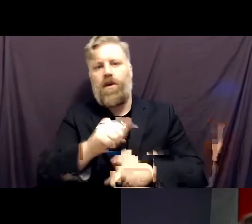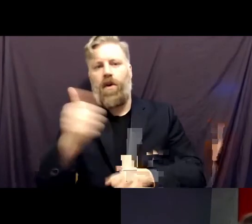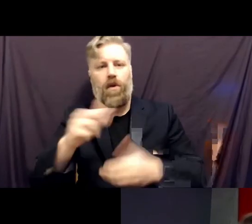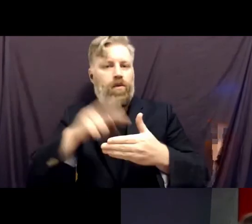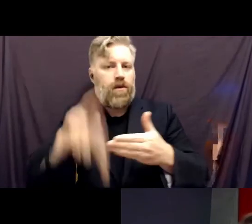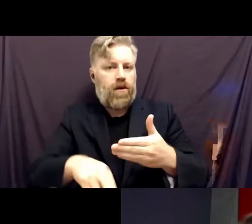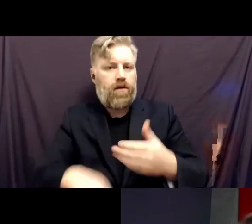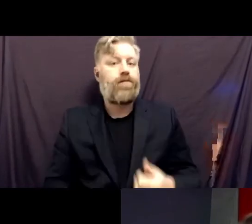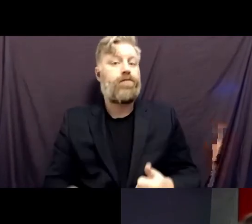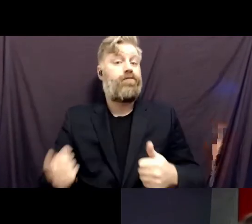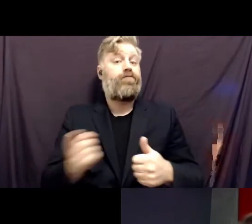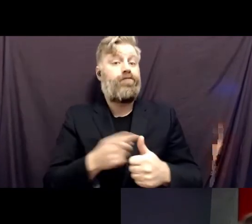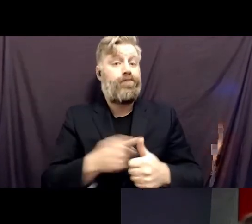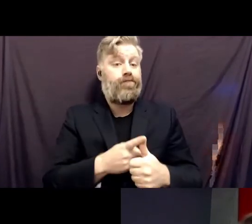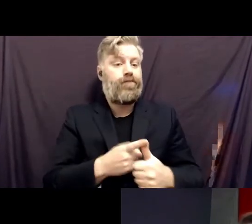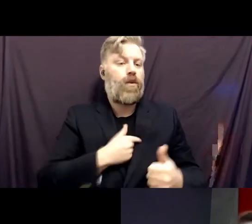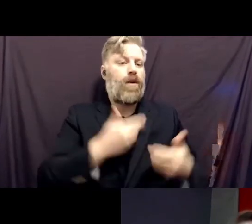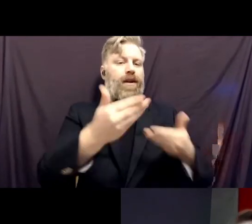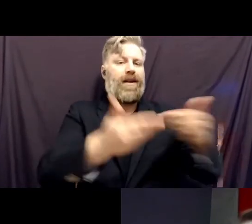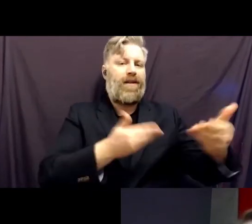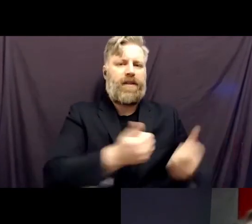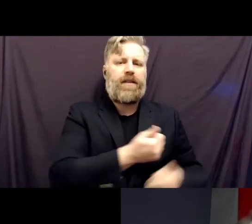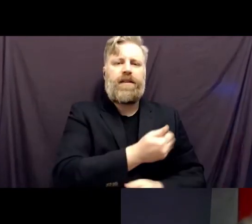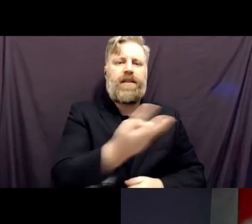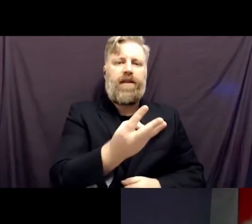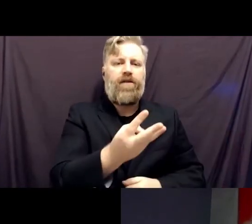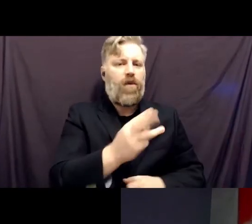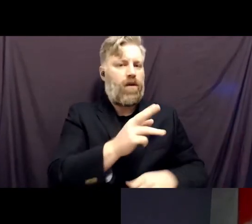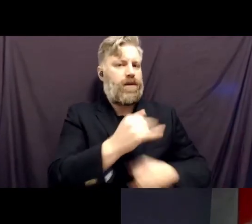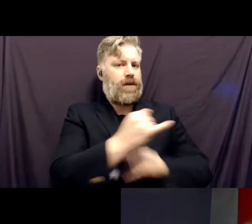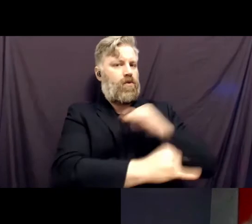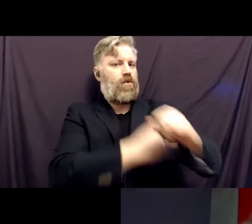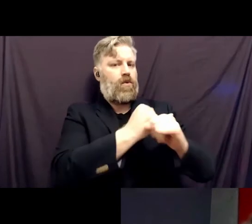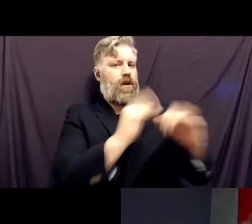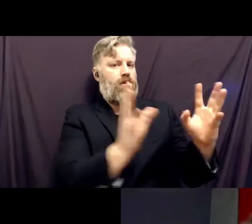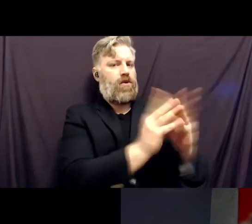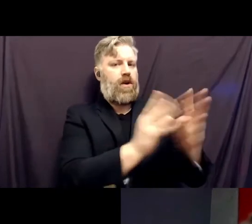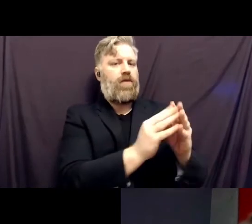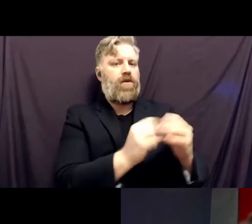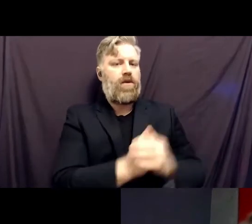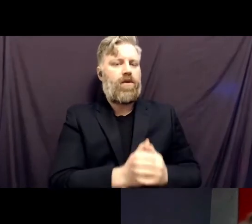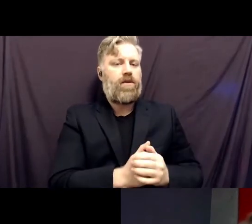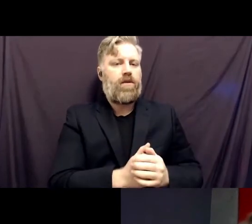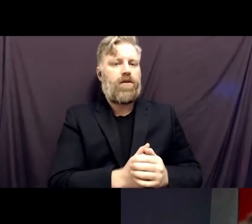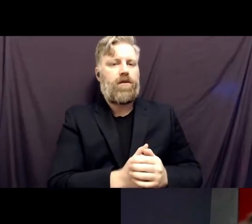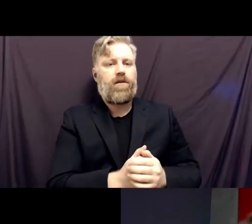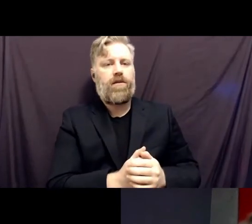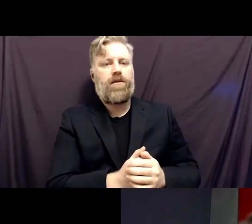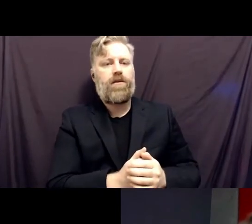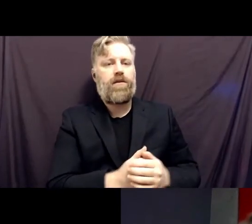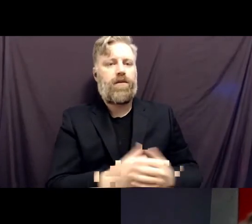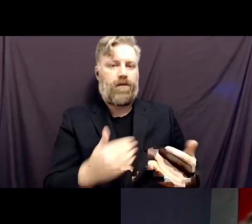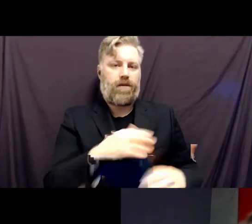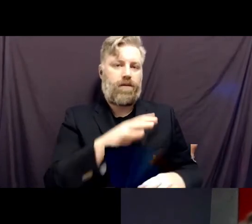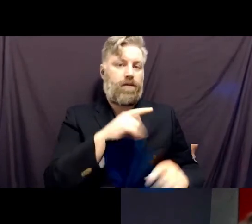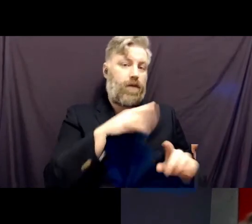invitation to several international conferences, among these side events at the UN